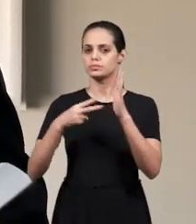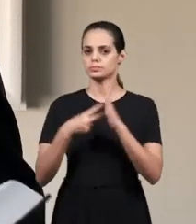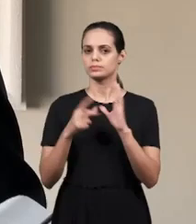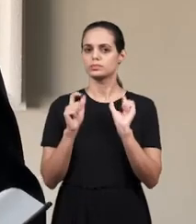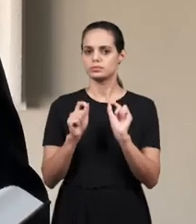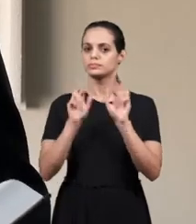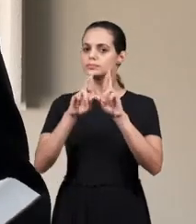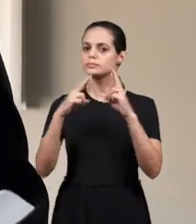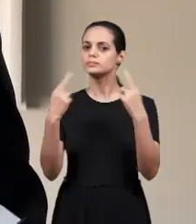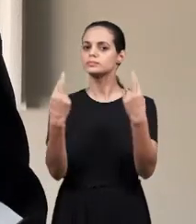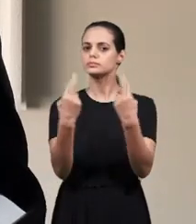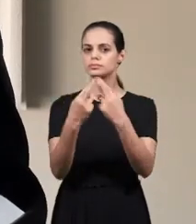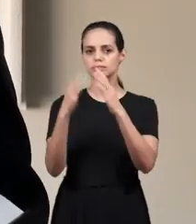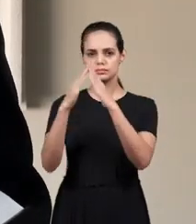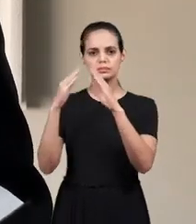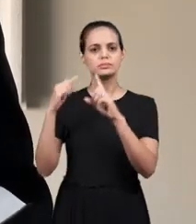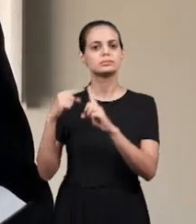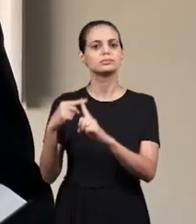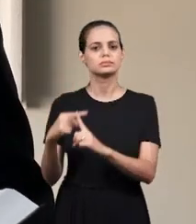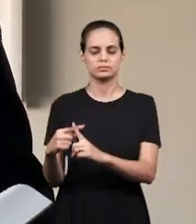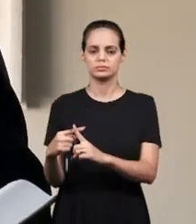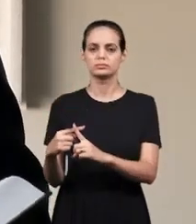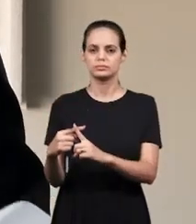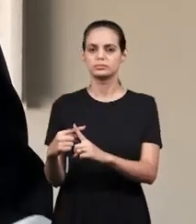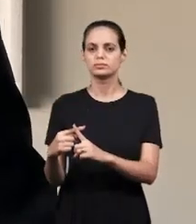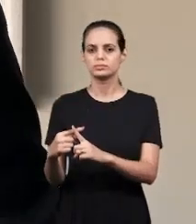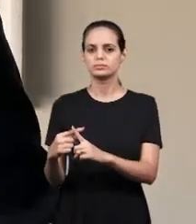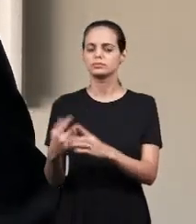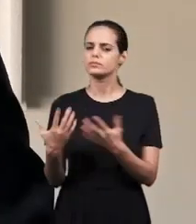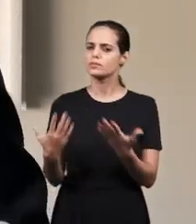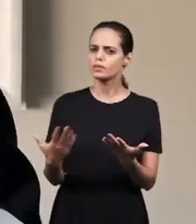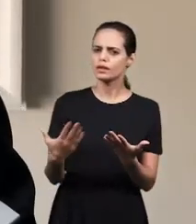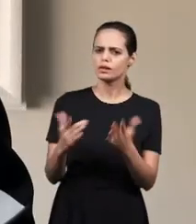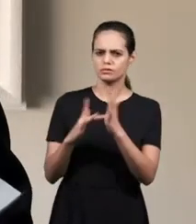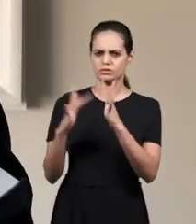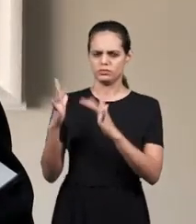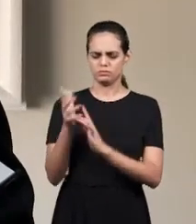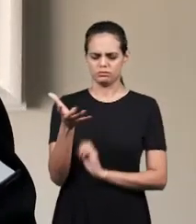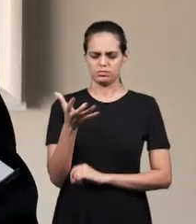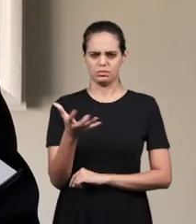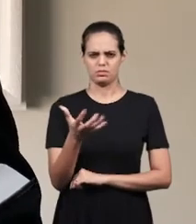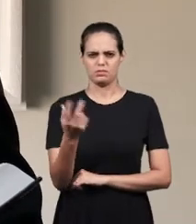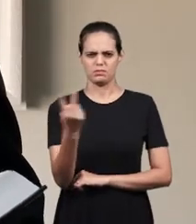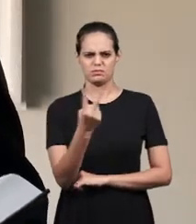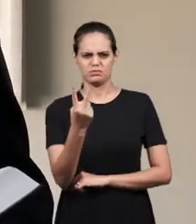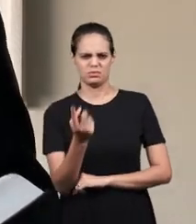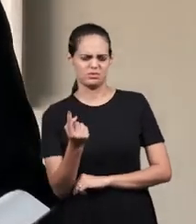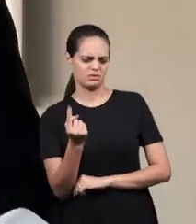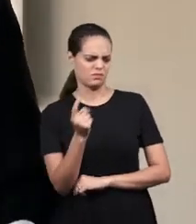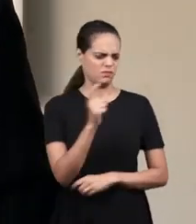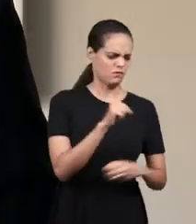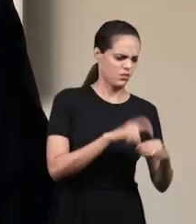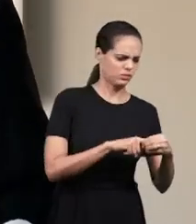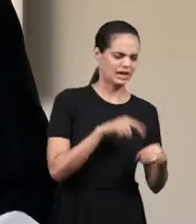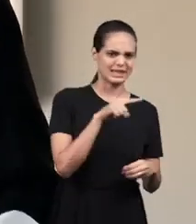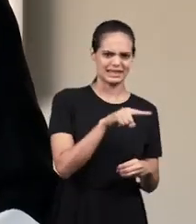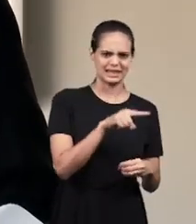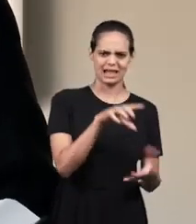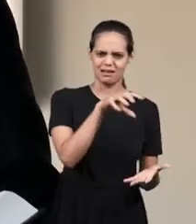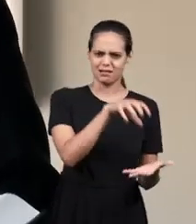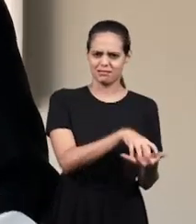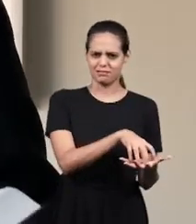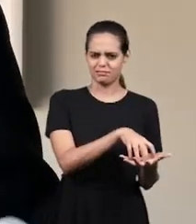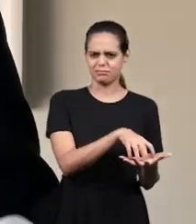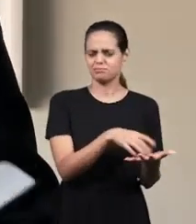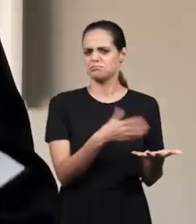church because that's what the Lord wanted for their life. He didn't want them to go to Emmaus. That's not what the Lord wants. He doesn't want us